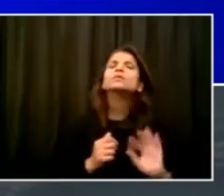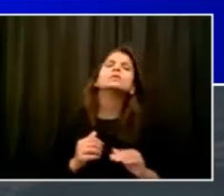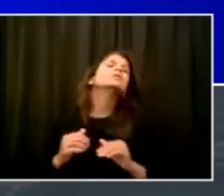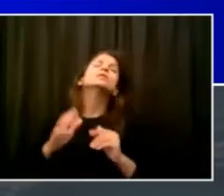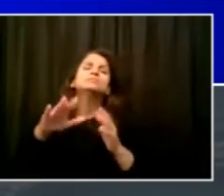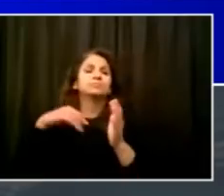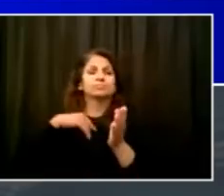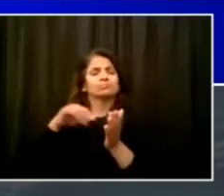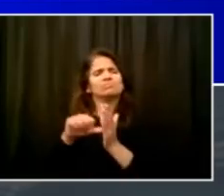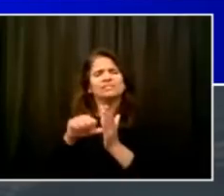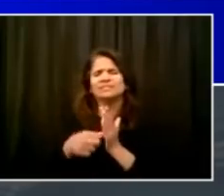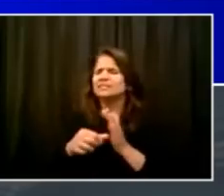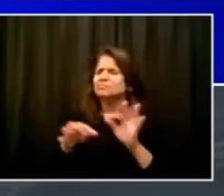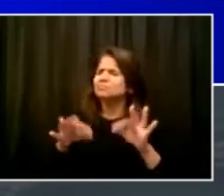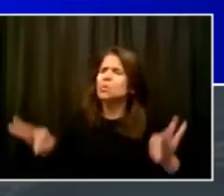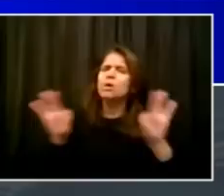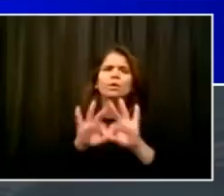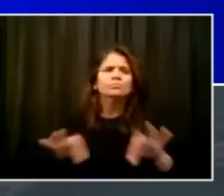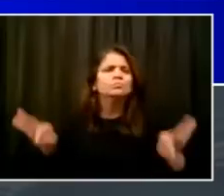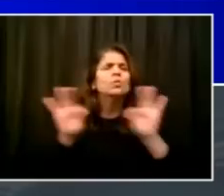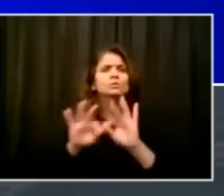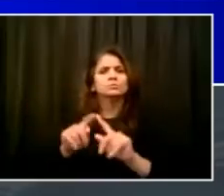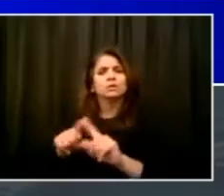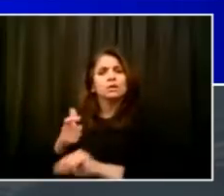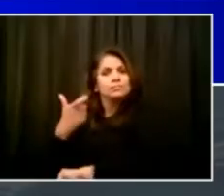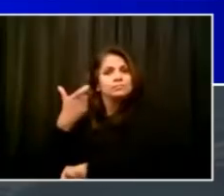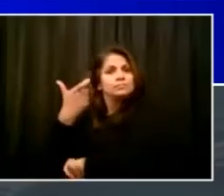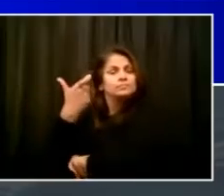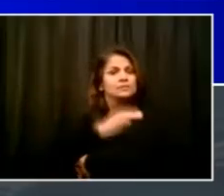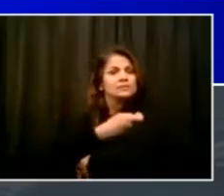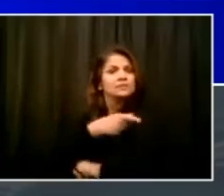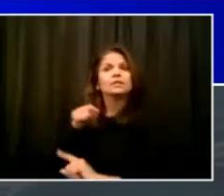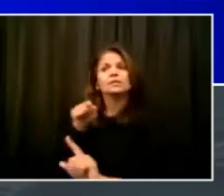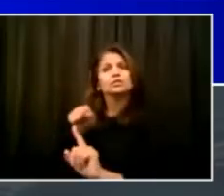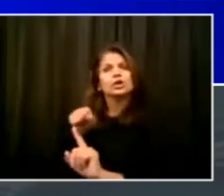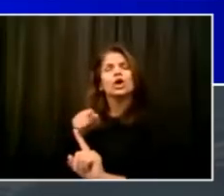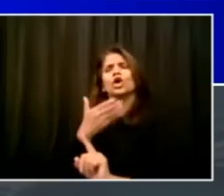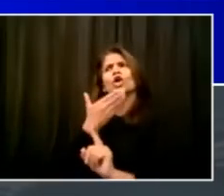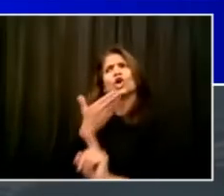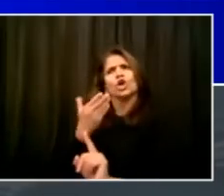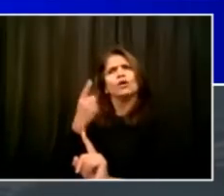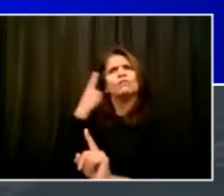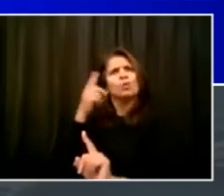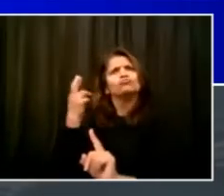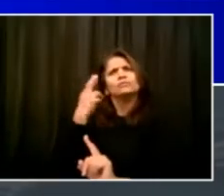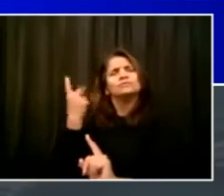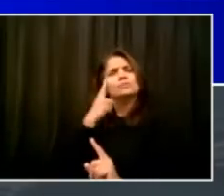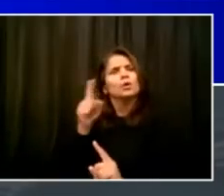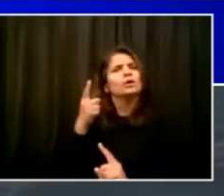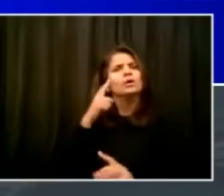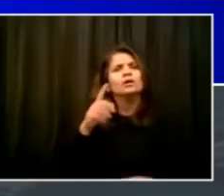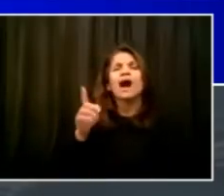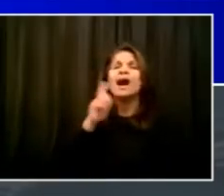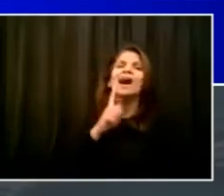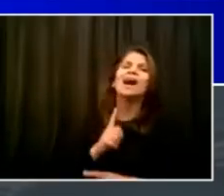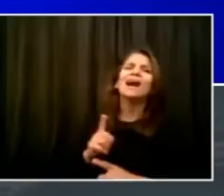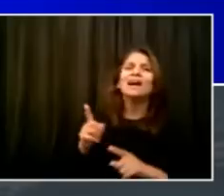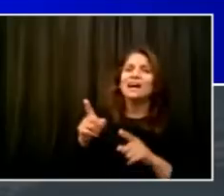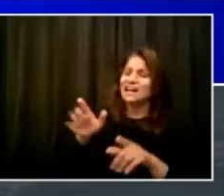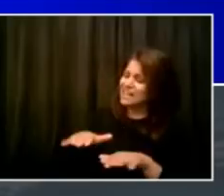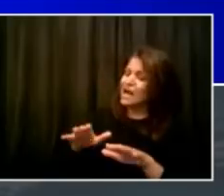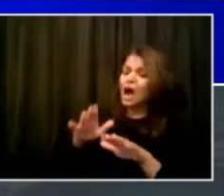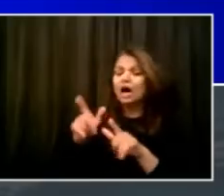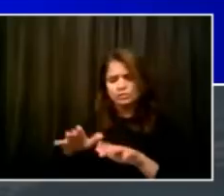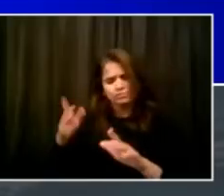work. Getting your child vaccinated is a reason to leave your home. And whatever it takes to get your child to that